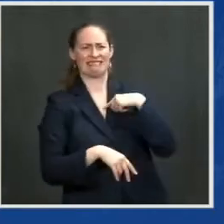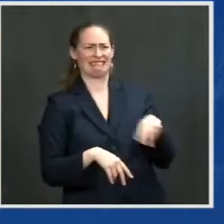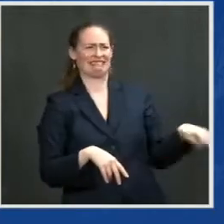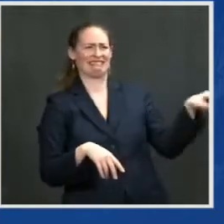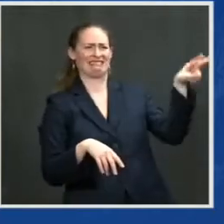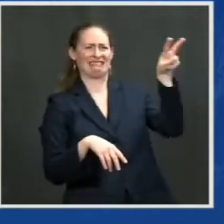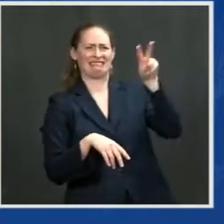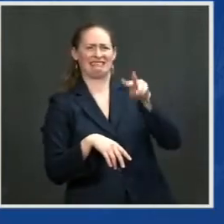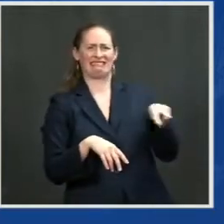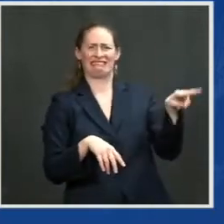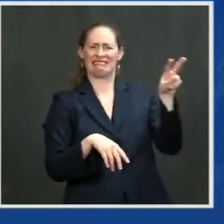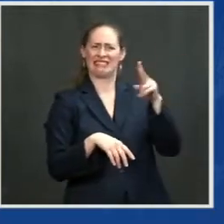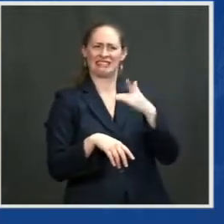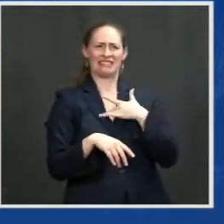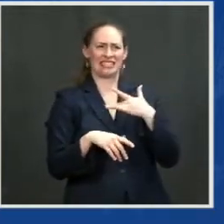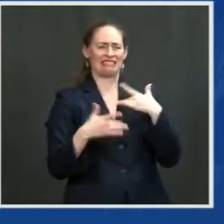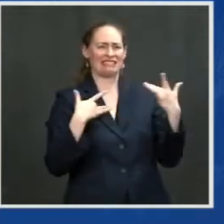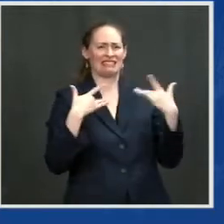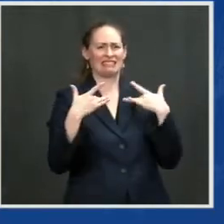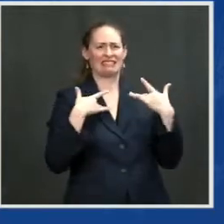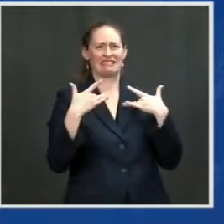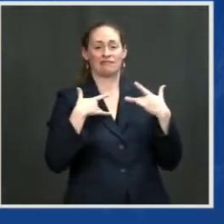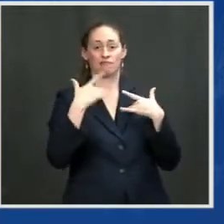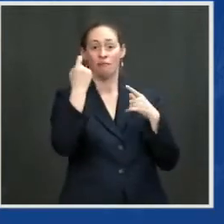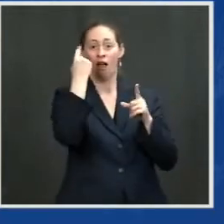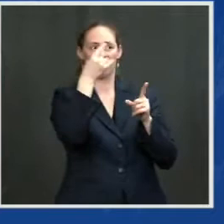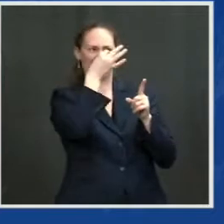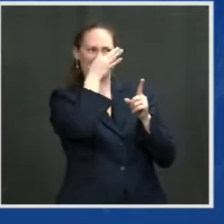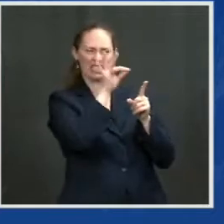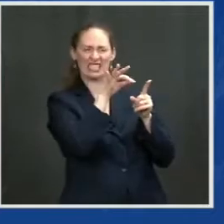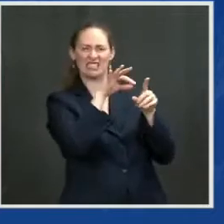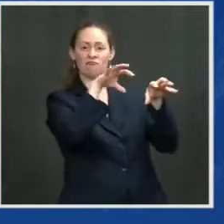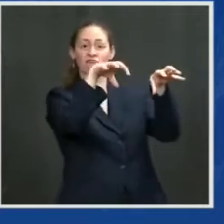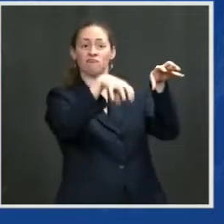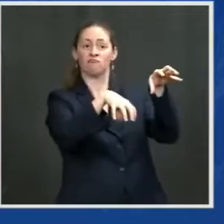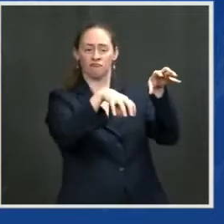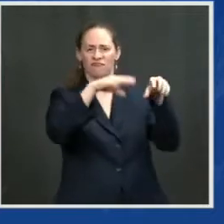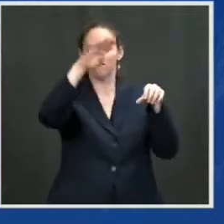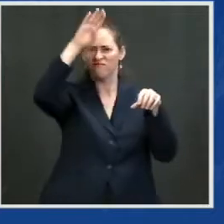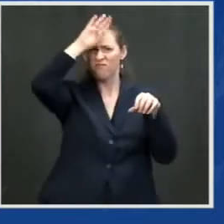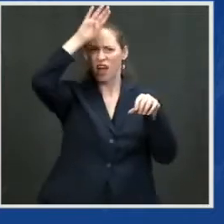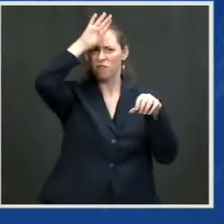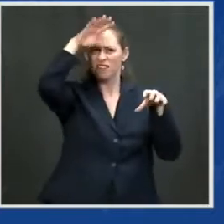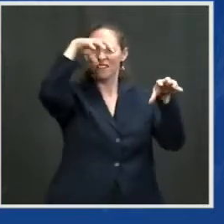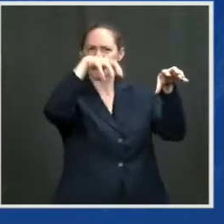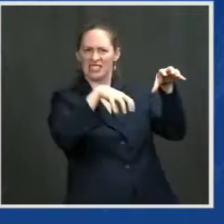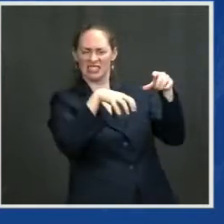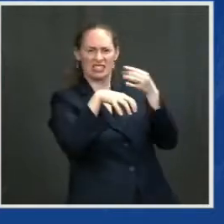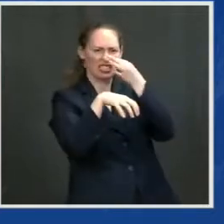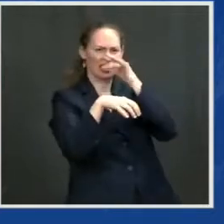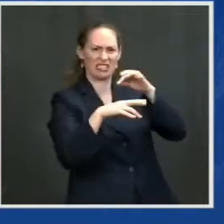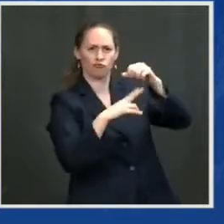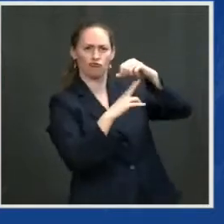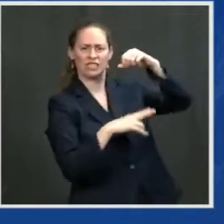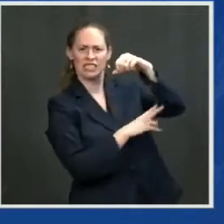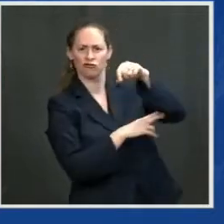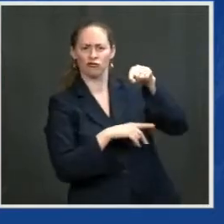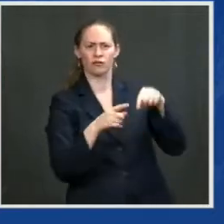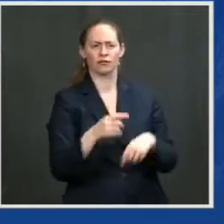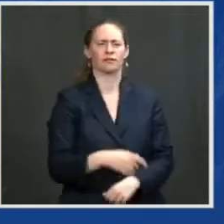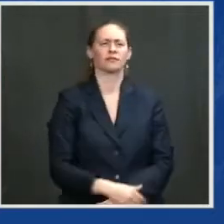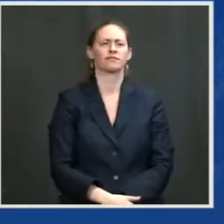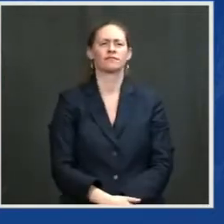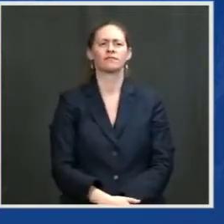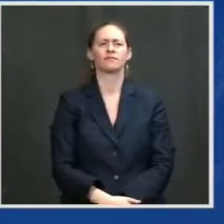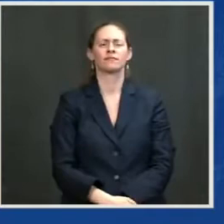here to the others to the parking lot. But guess what? When there was a burn, when there was a fire, it